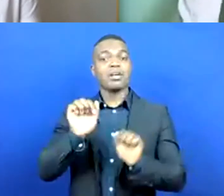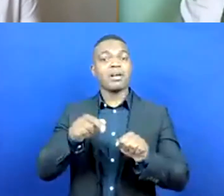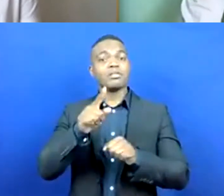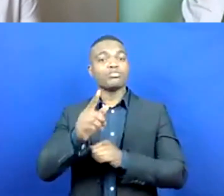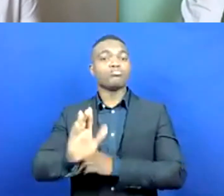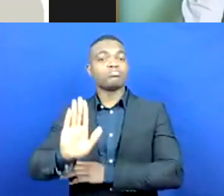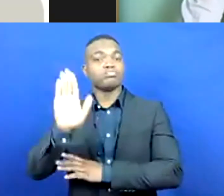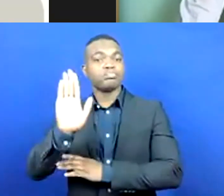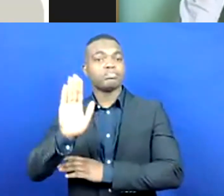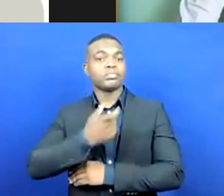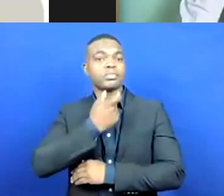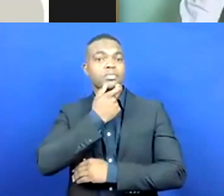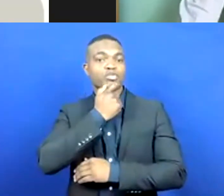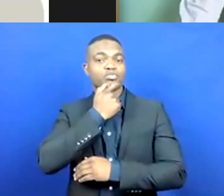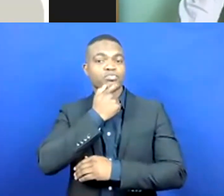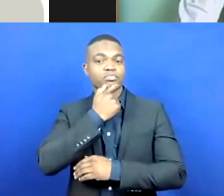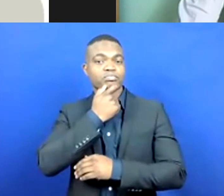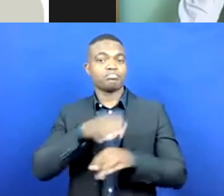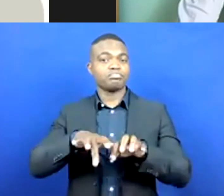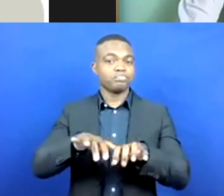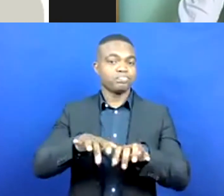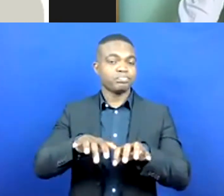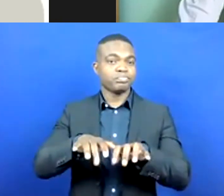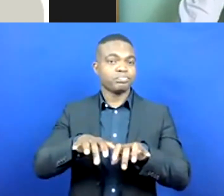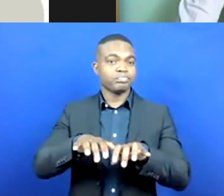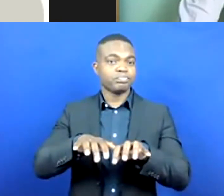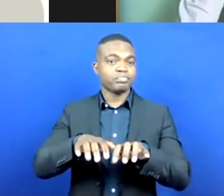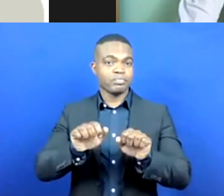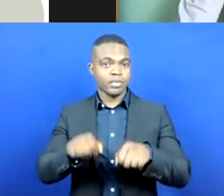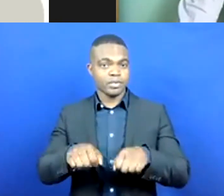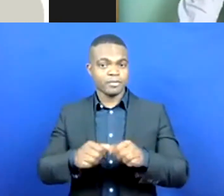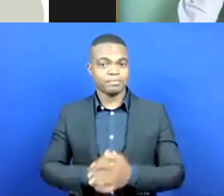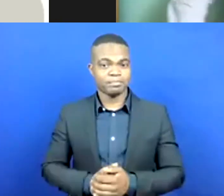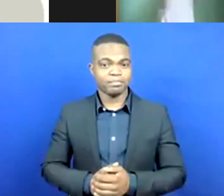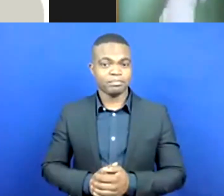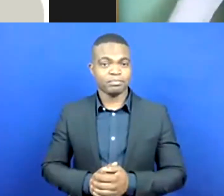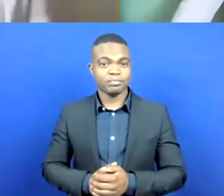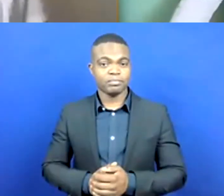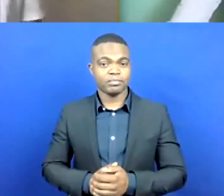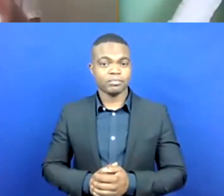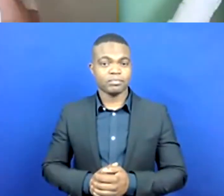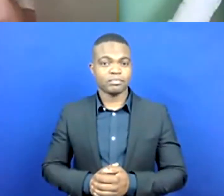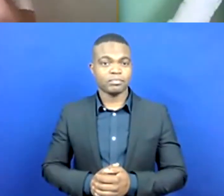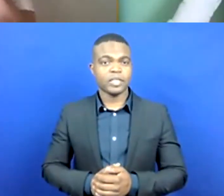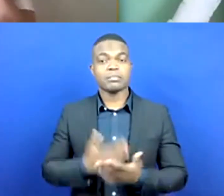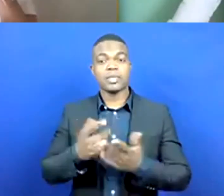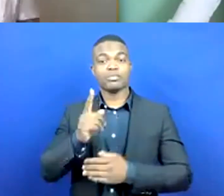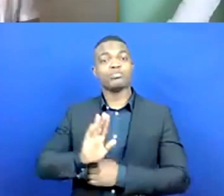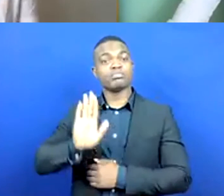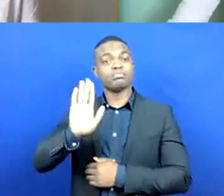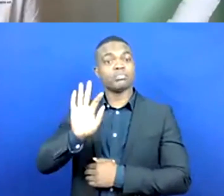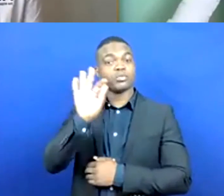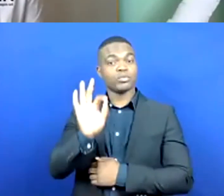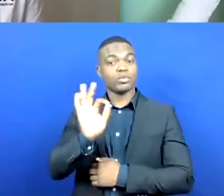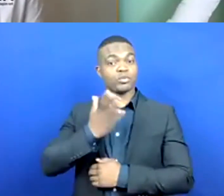If you would like to ask a question in International Sign, please type IS in